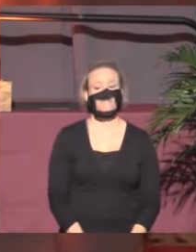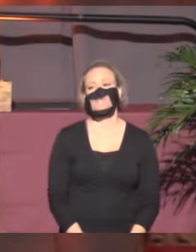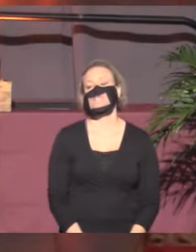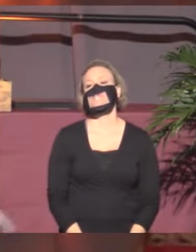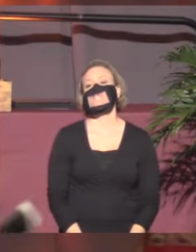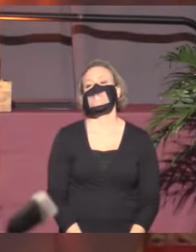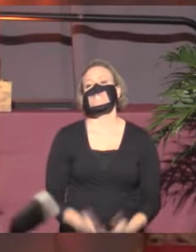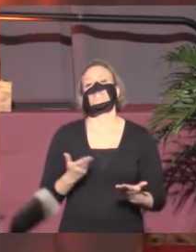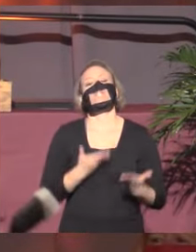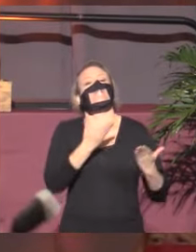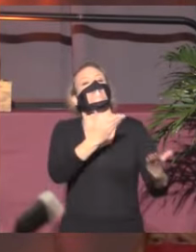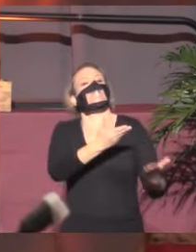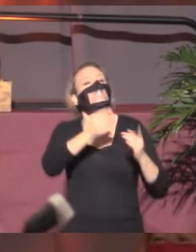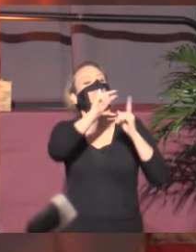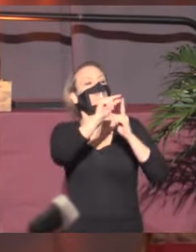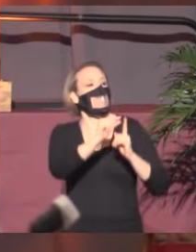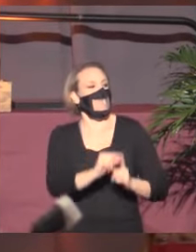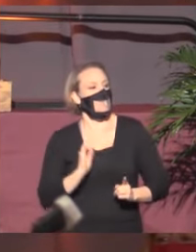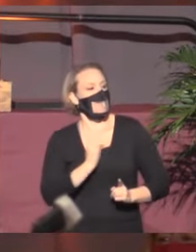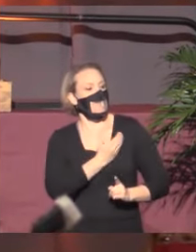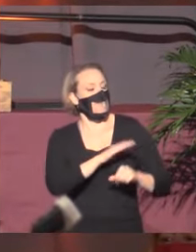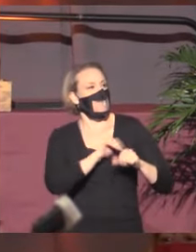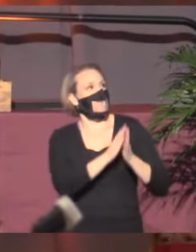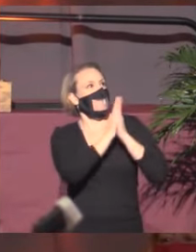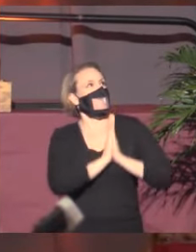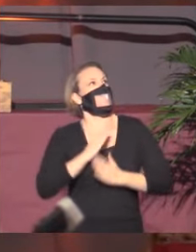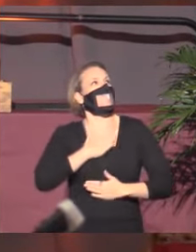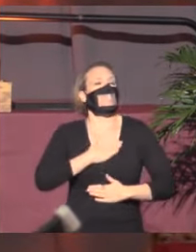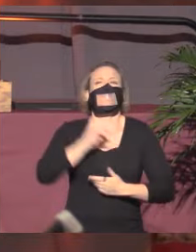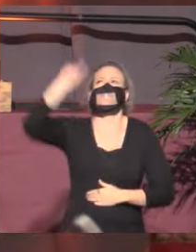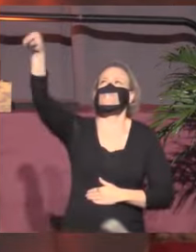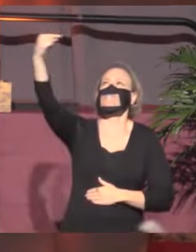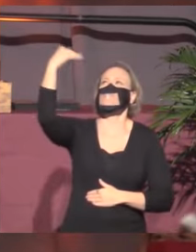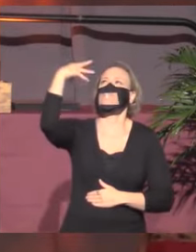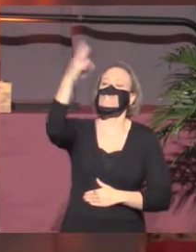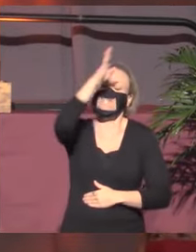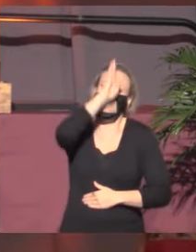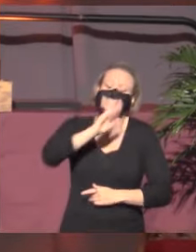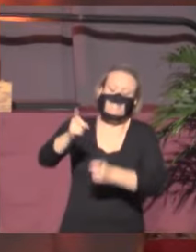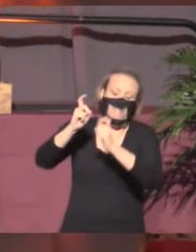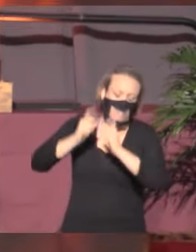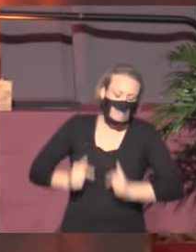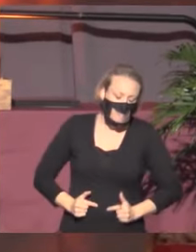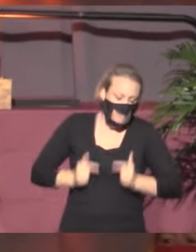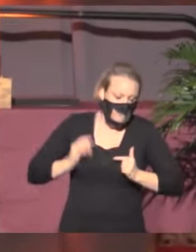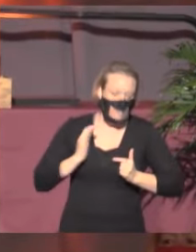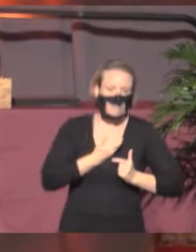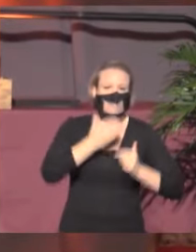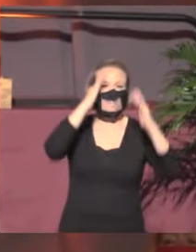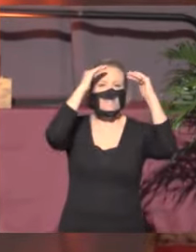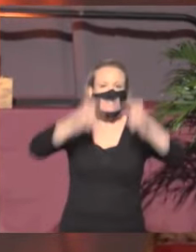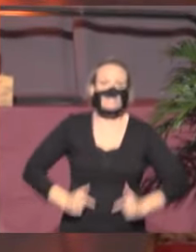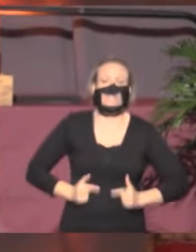May I offer these words as our invocation? Gracious God, giver of life, hope of life, in